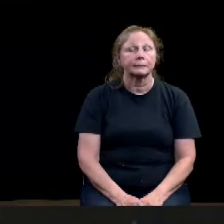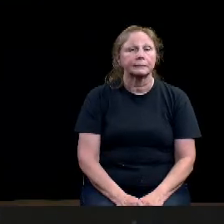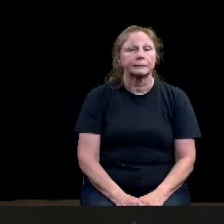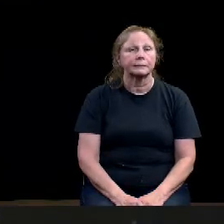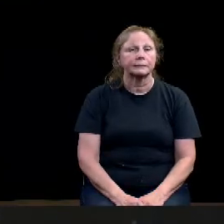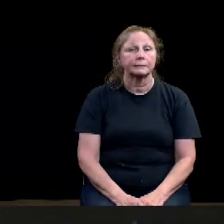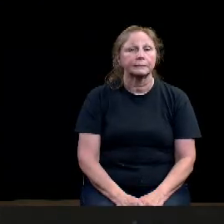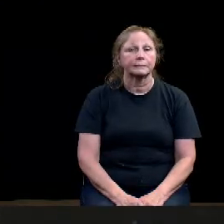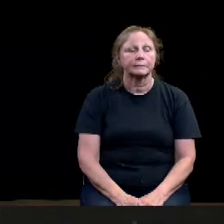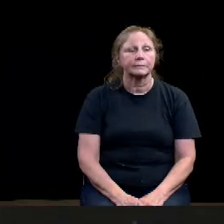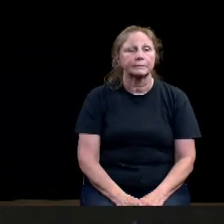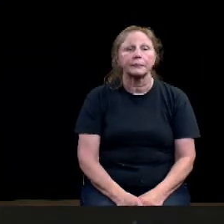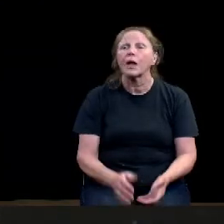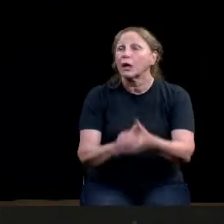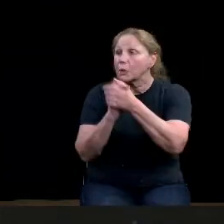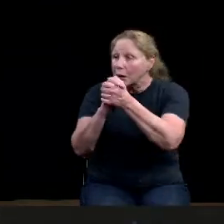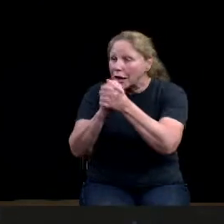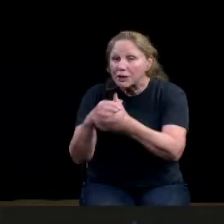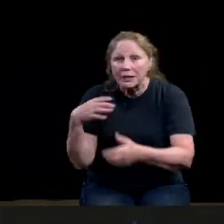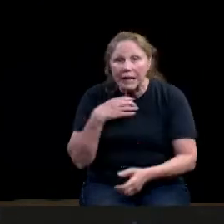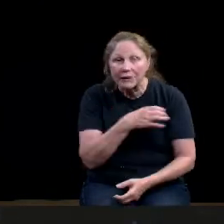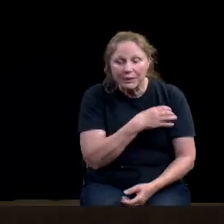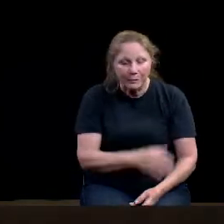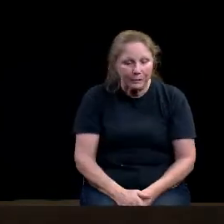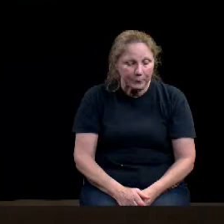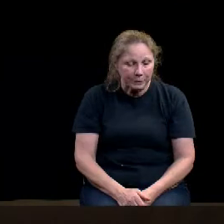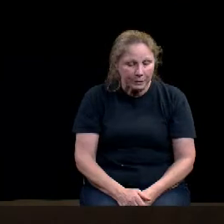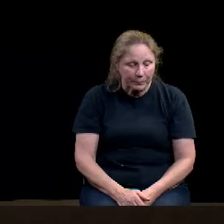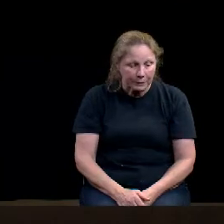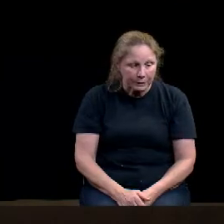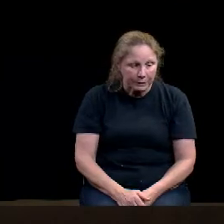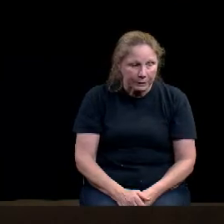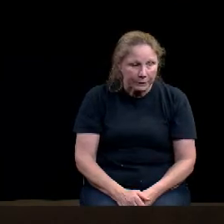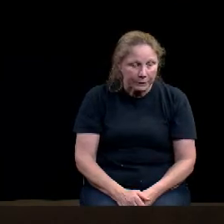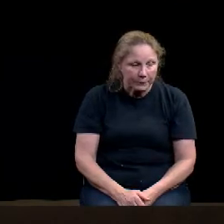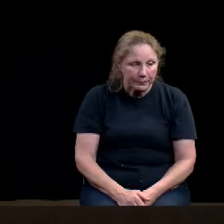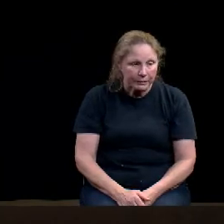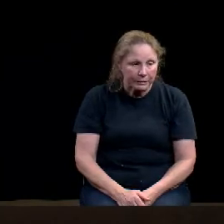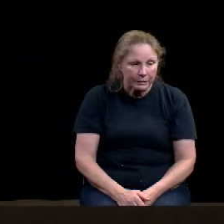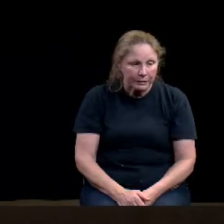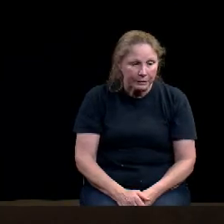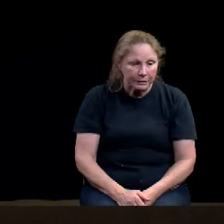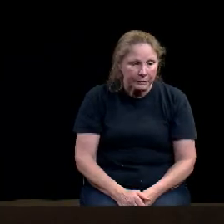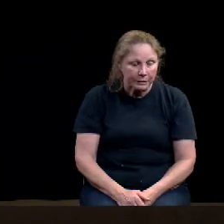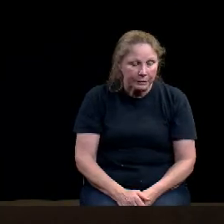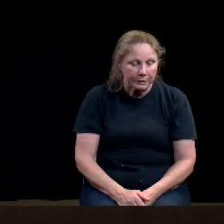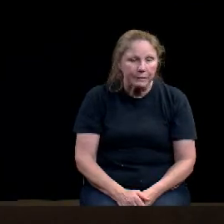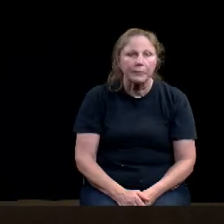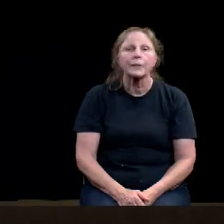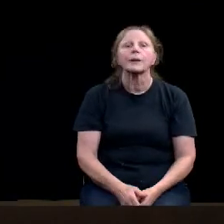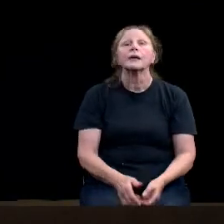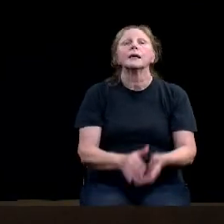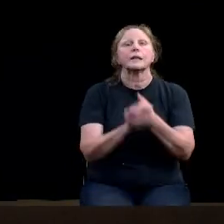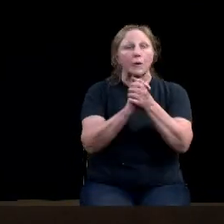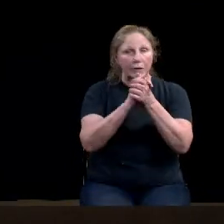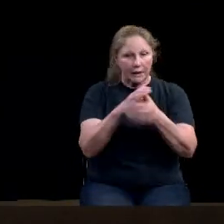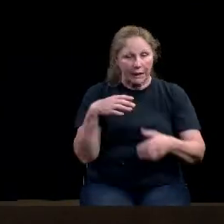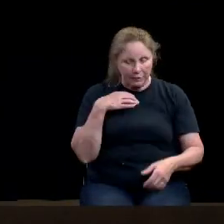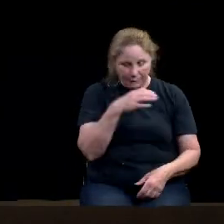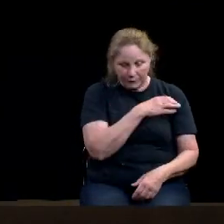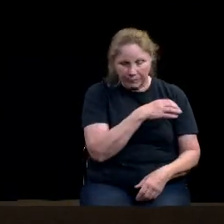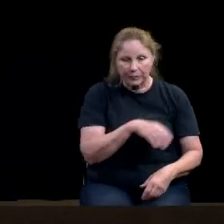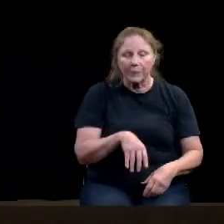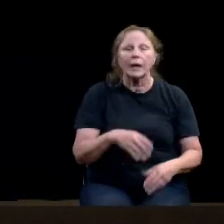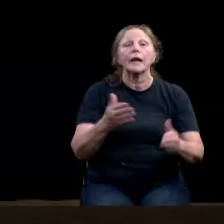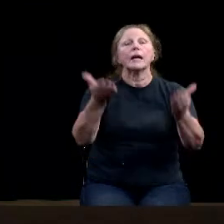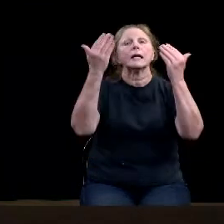Congratulations, council members. Our next order of business is to consider resolutions 2021-277, designating